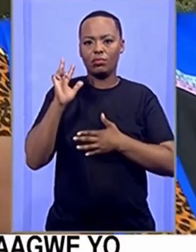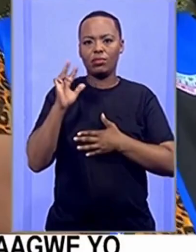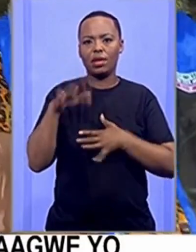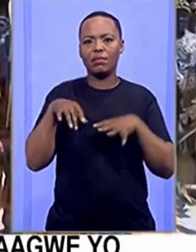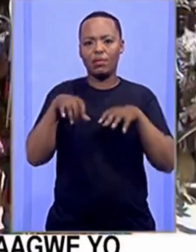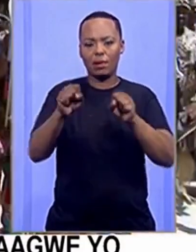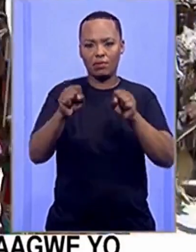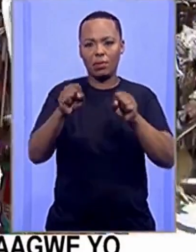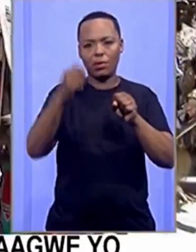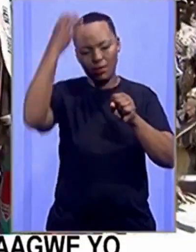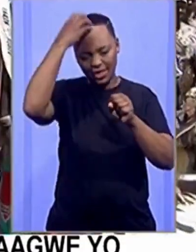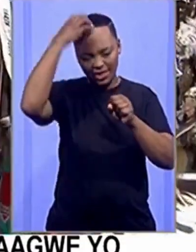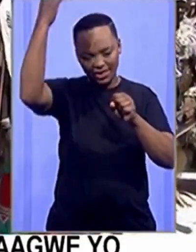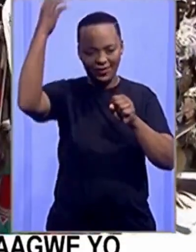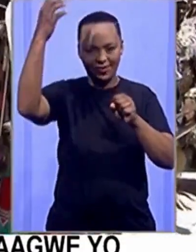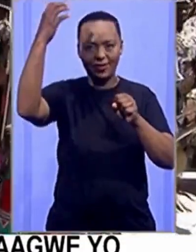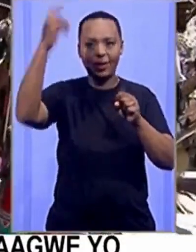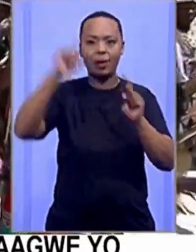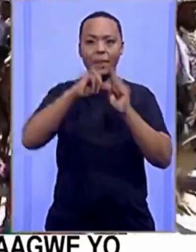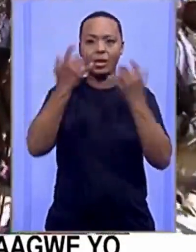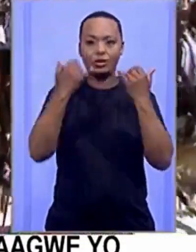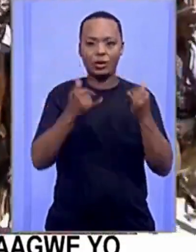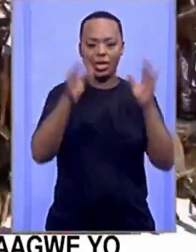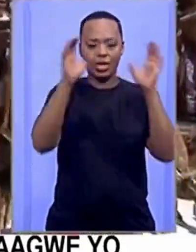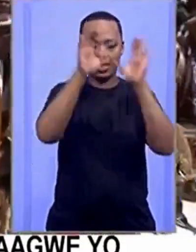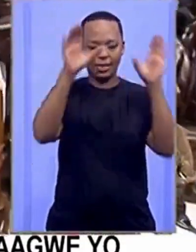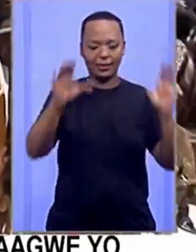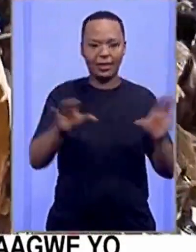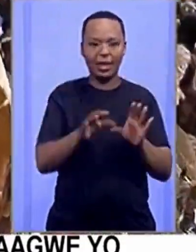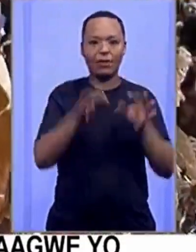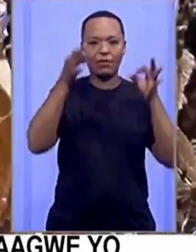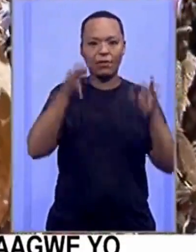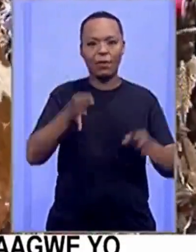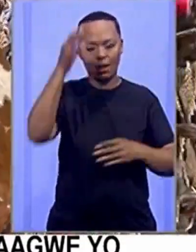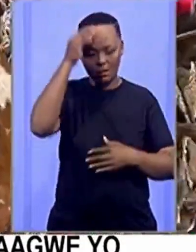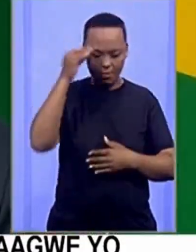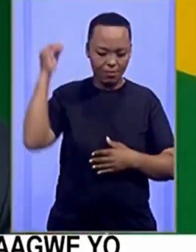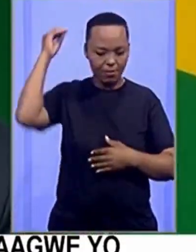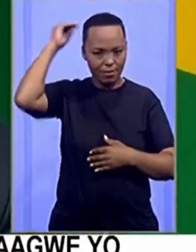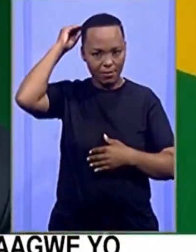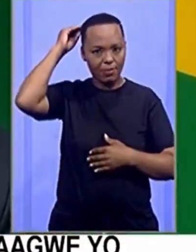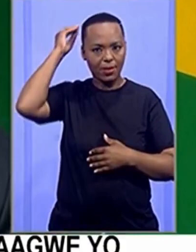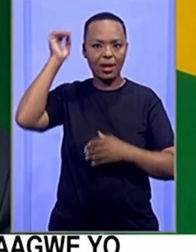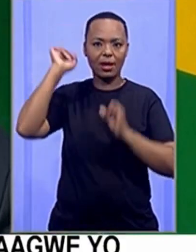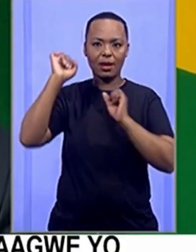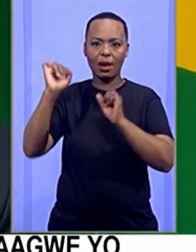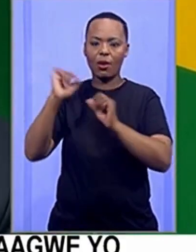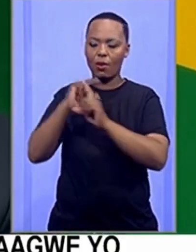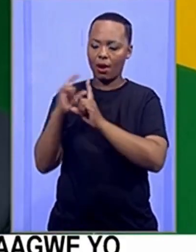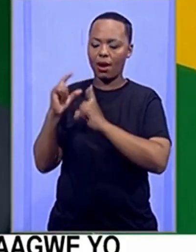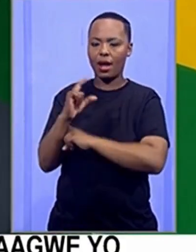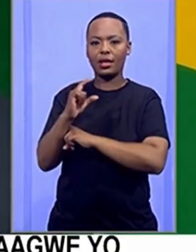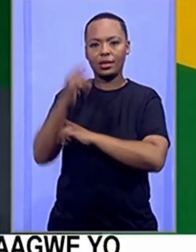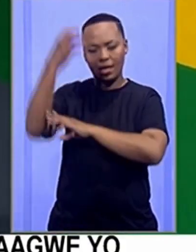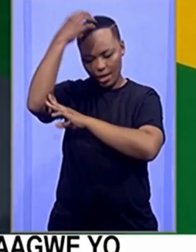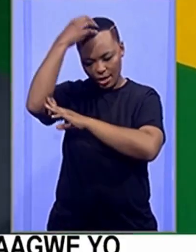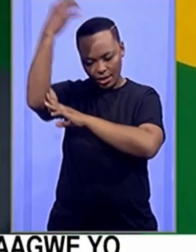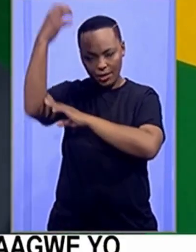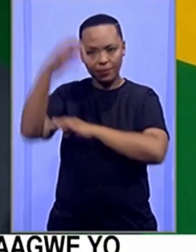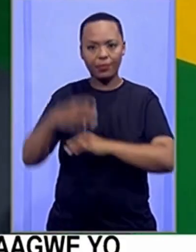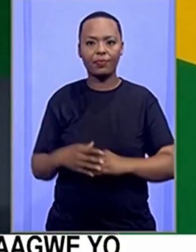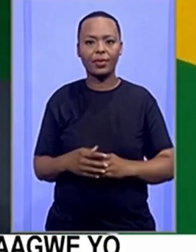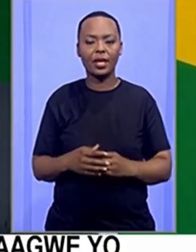semmuso setefikeiti seno ke go bontsha gore puso e tsaya tsia dikgosi. Today we are here to